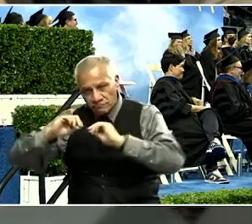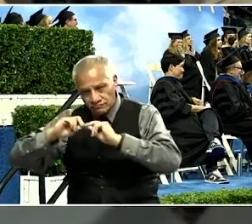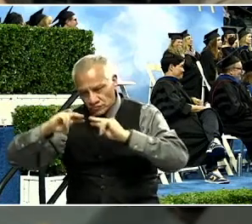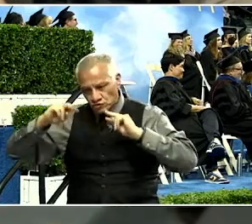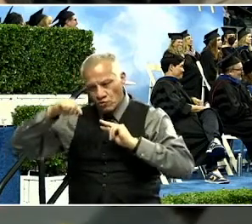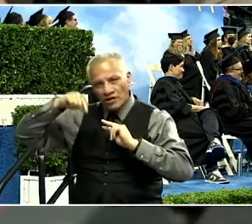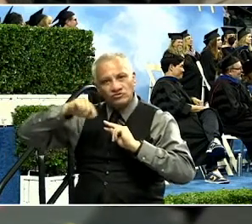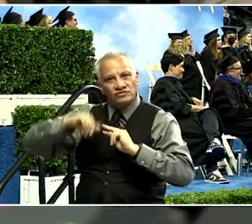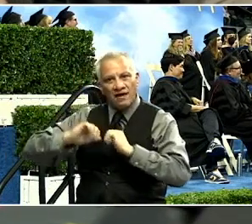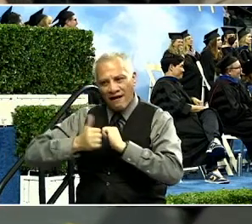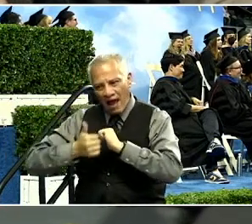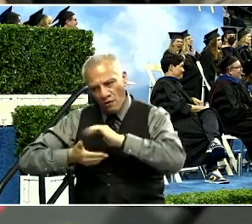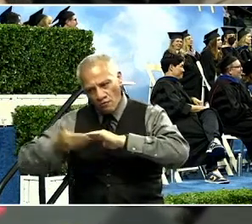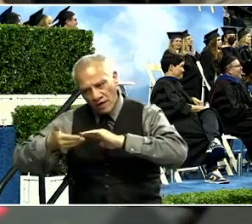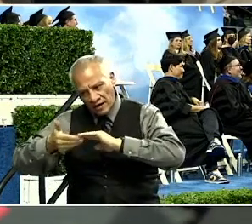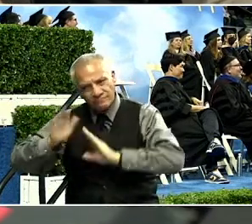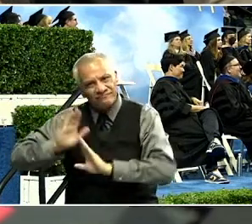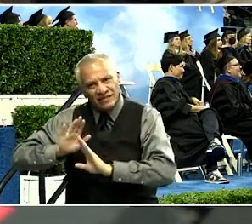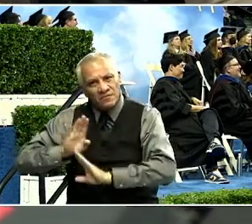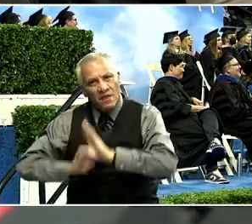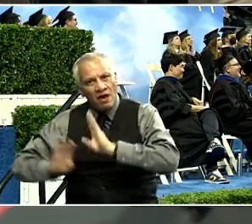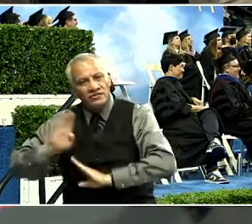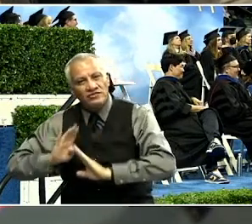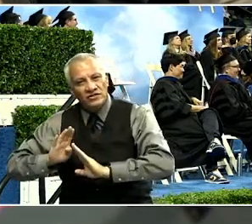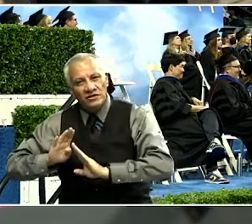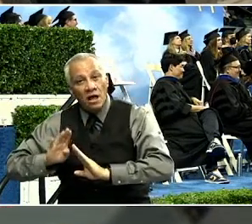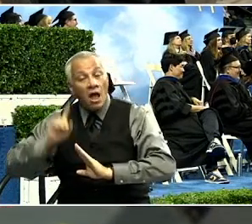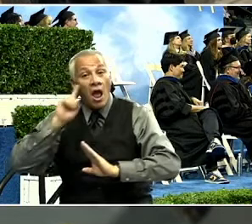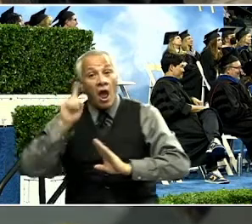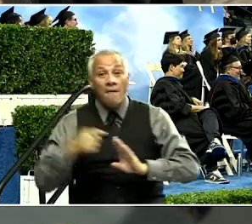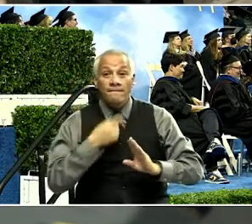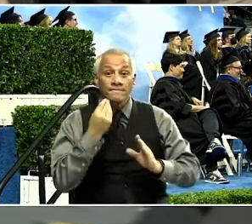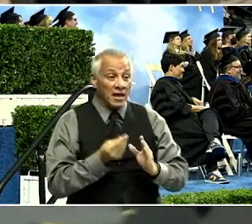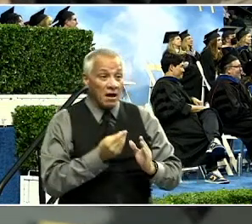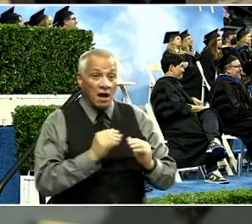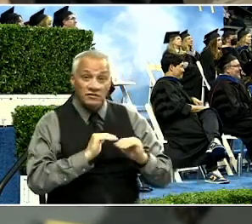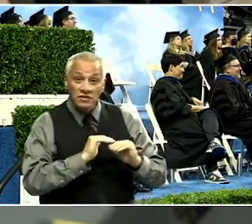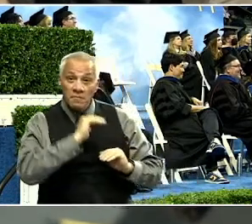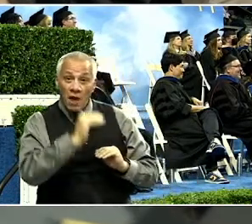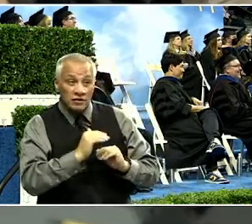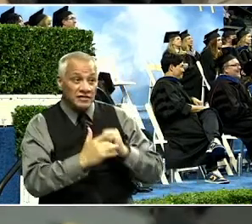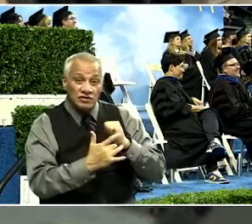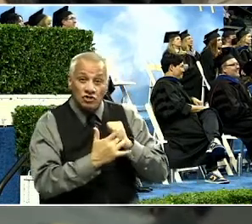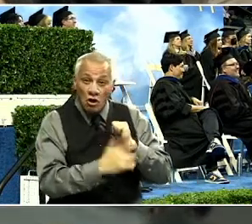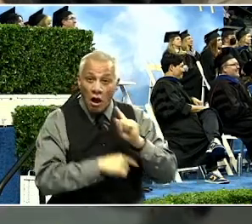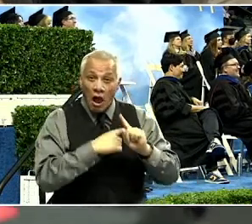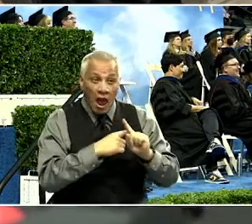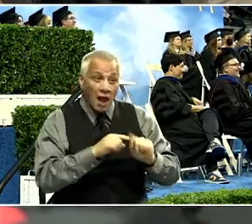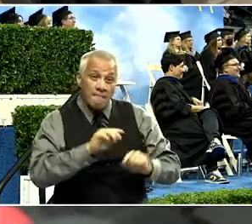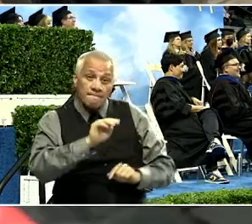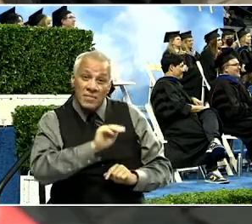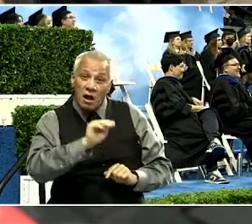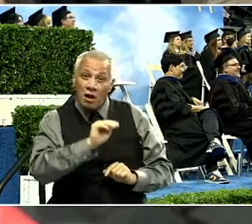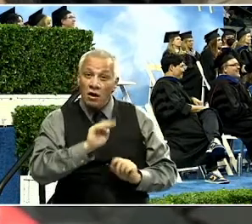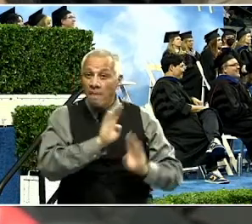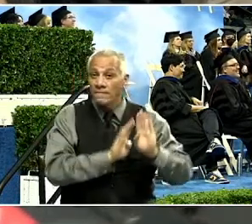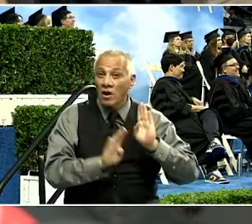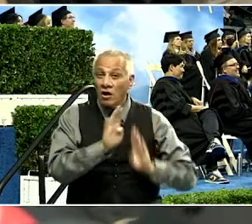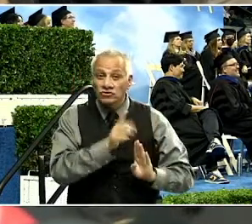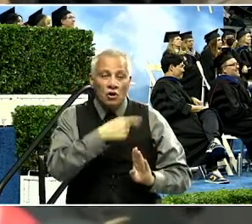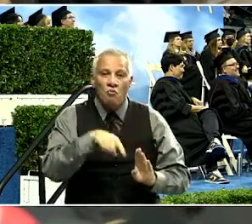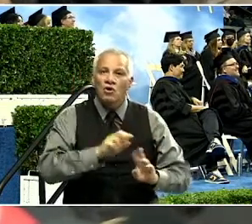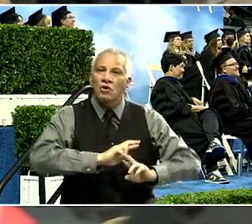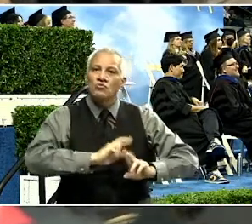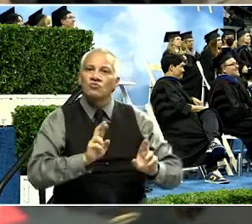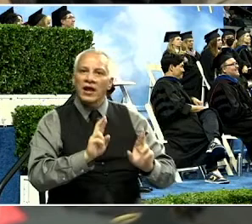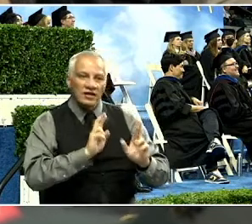understand its biology. And because of fundamental studies in immunology and molecular biology, we were poised